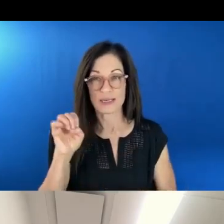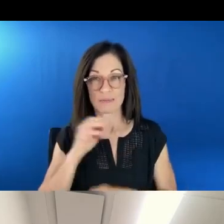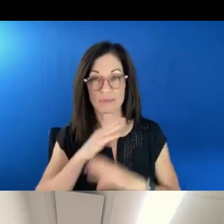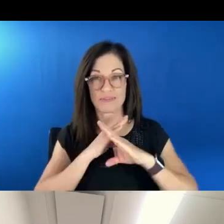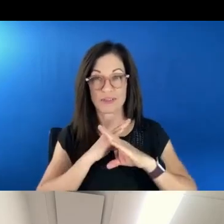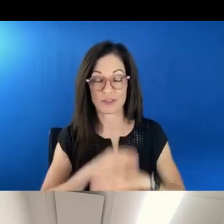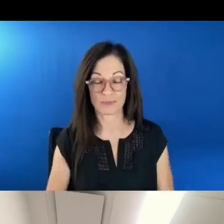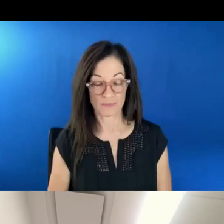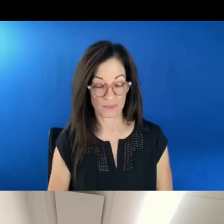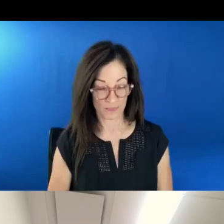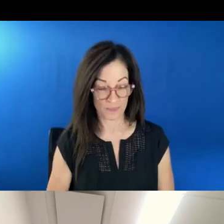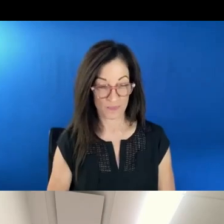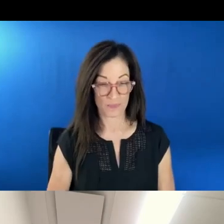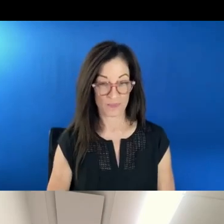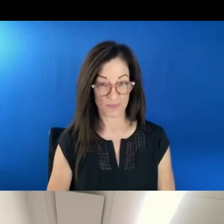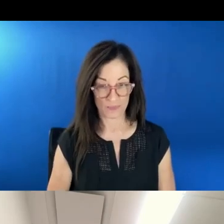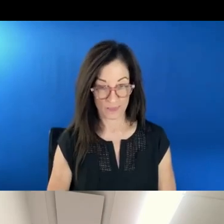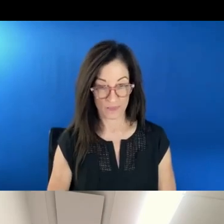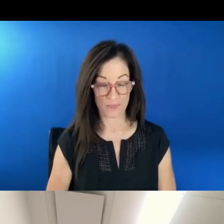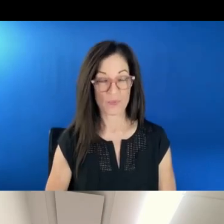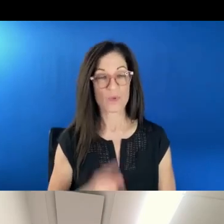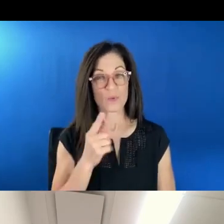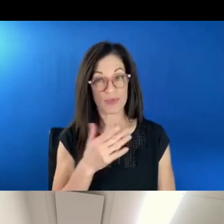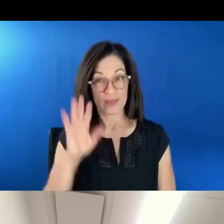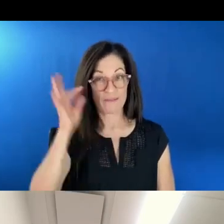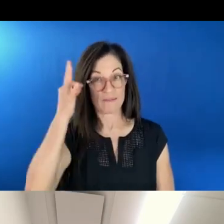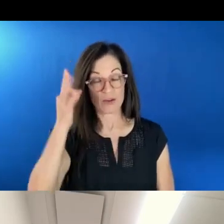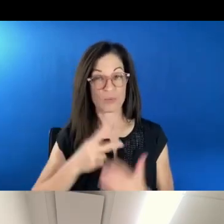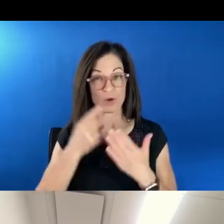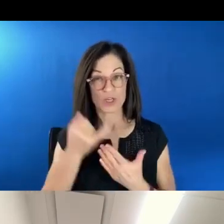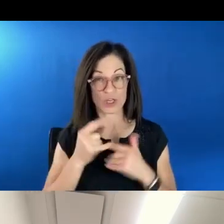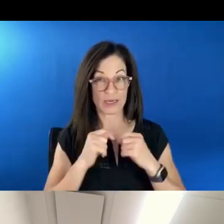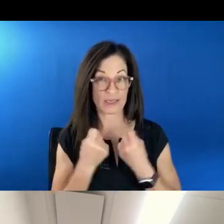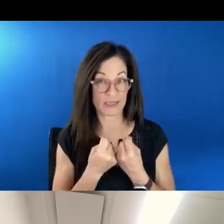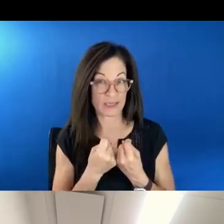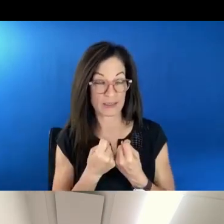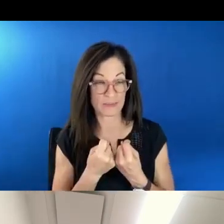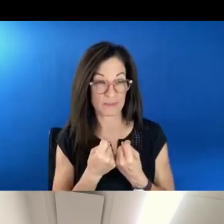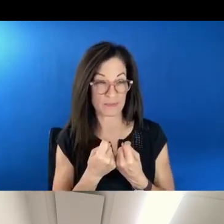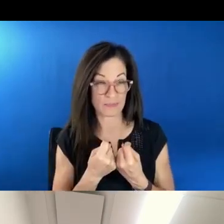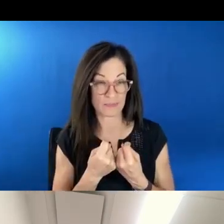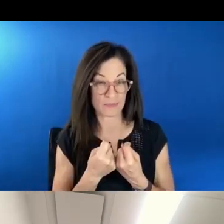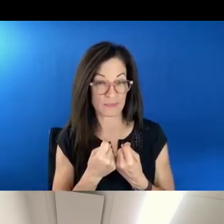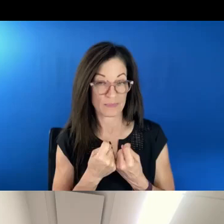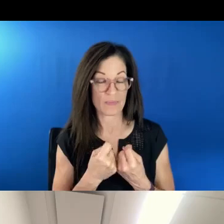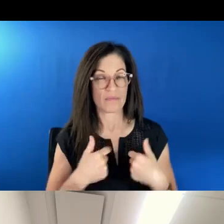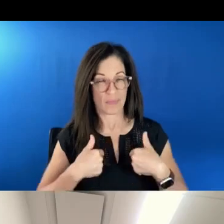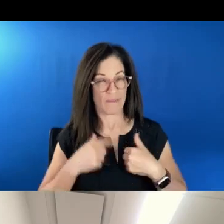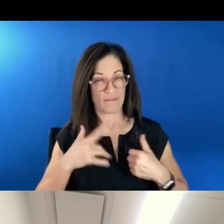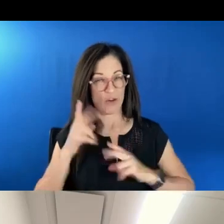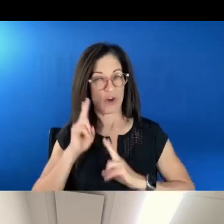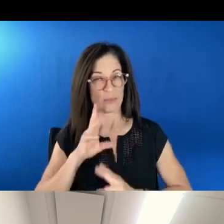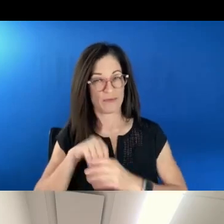the things the federal project management team that I'm honored to be a part of is